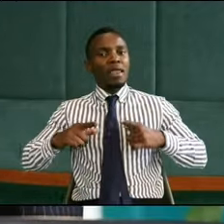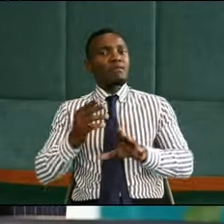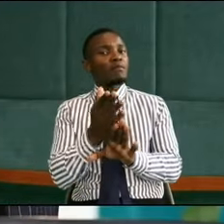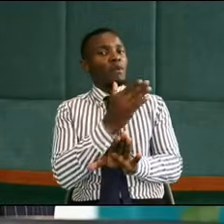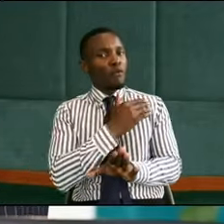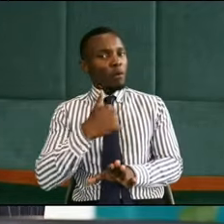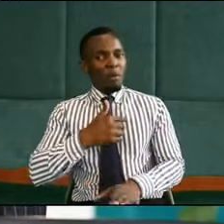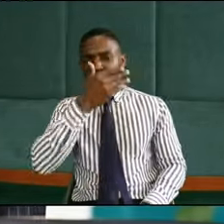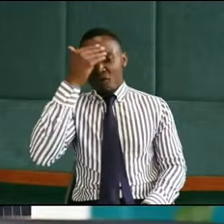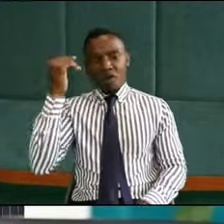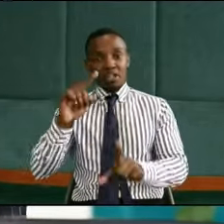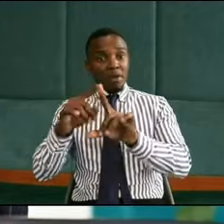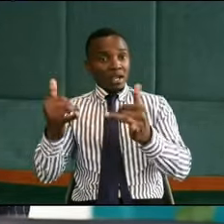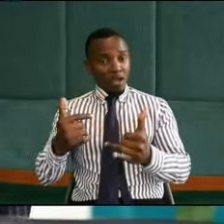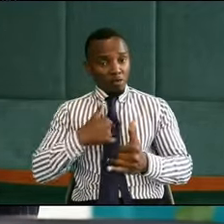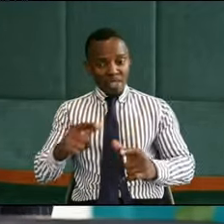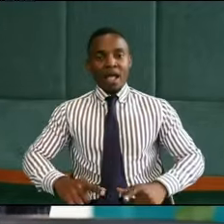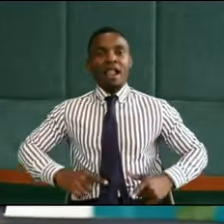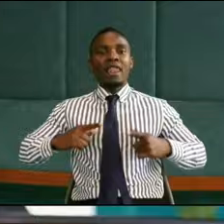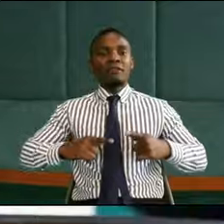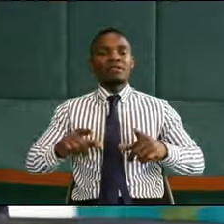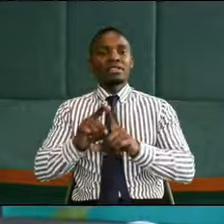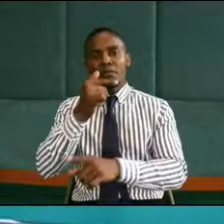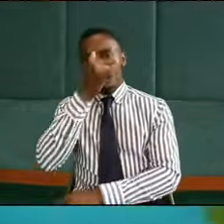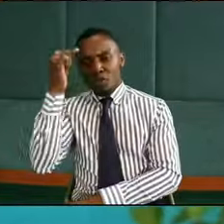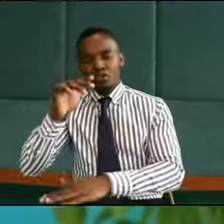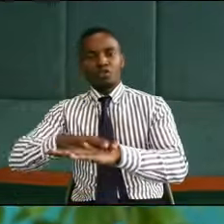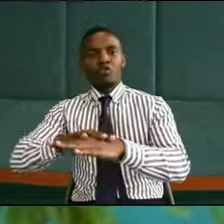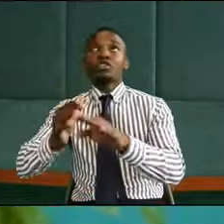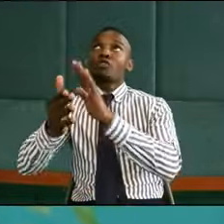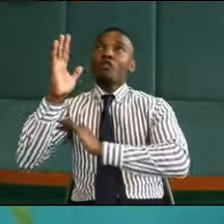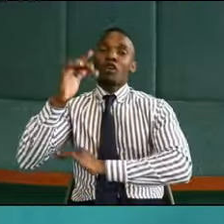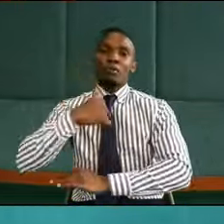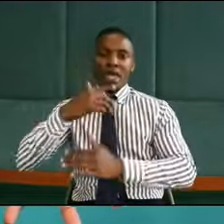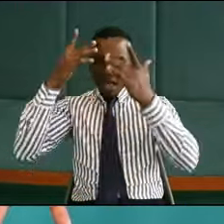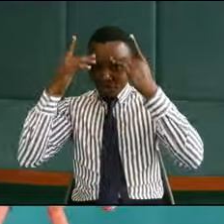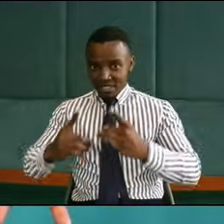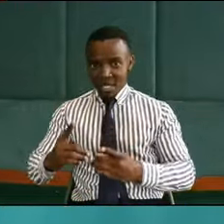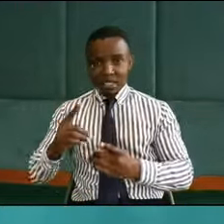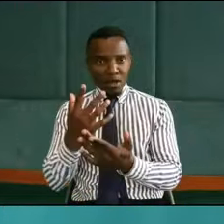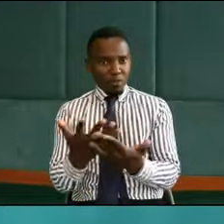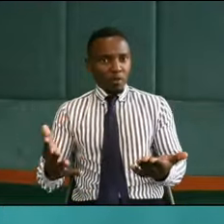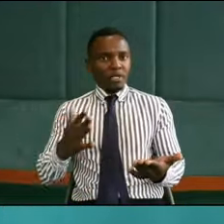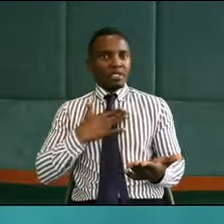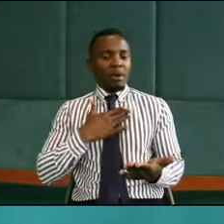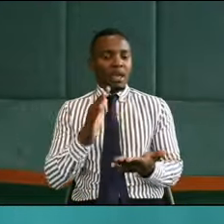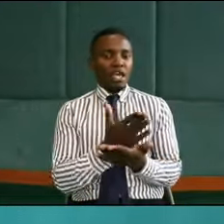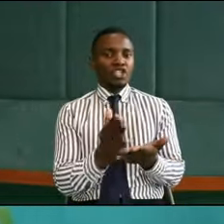I'm alive. And because of the goodness of God, I have decided to share my property with